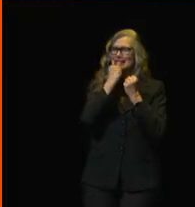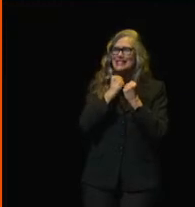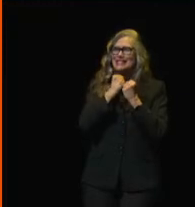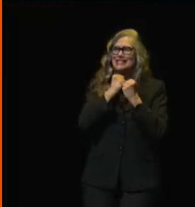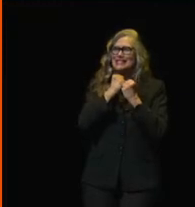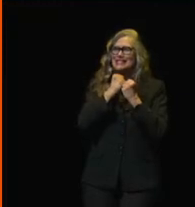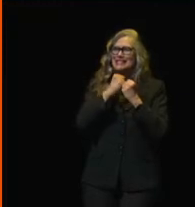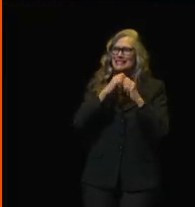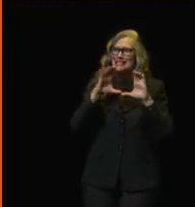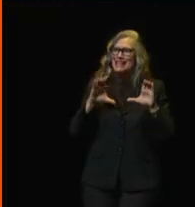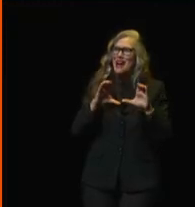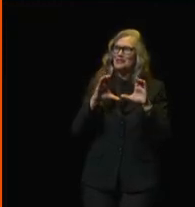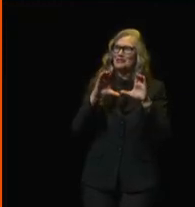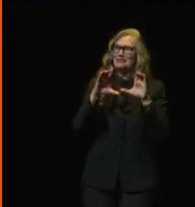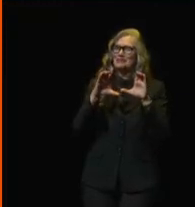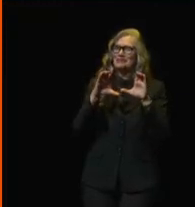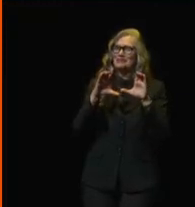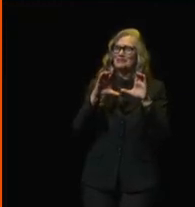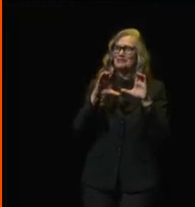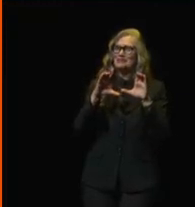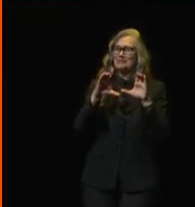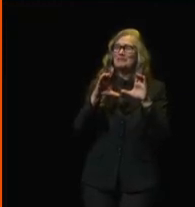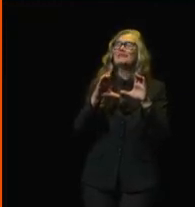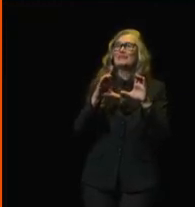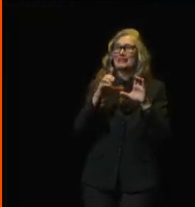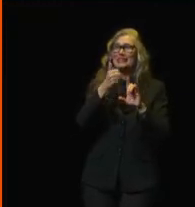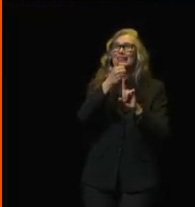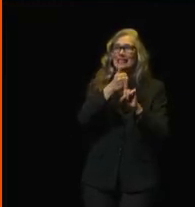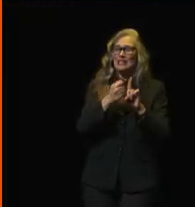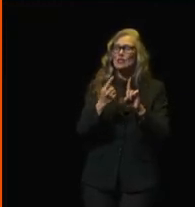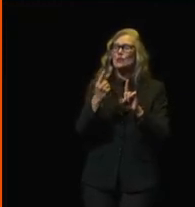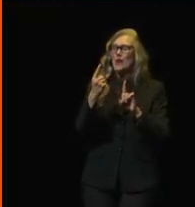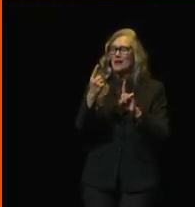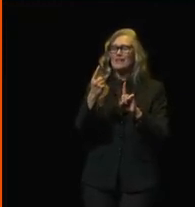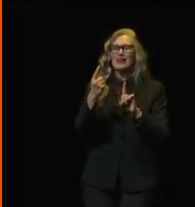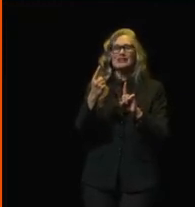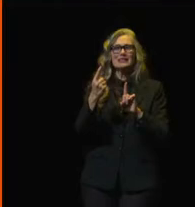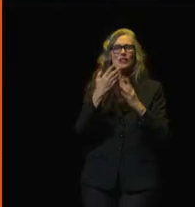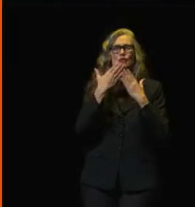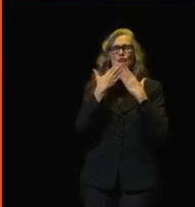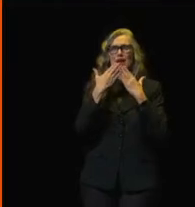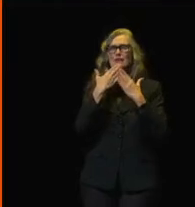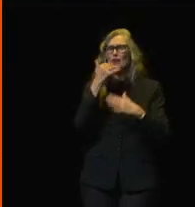for that, each one of us will be forever grateful.